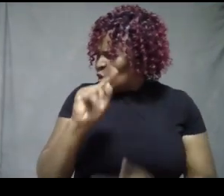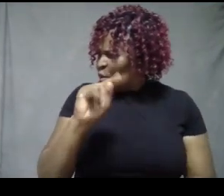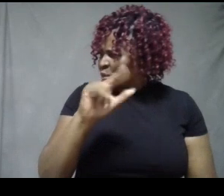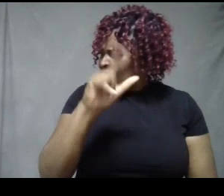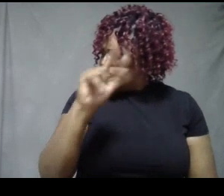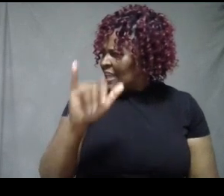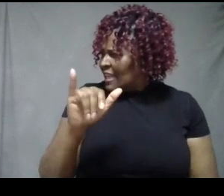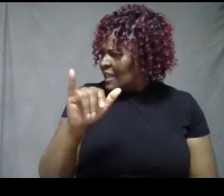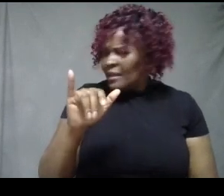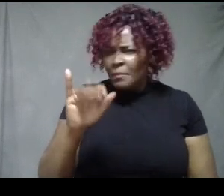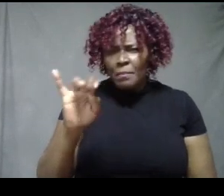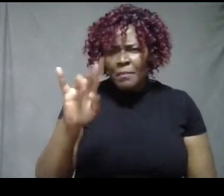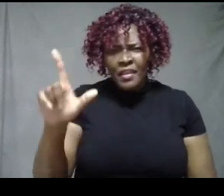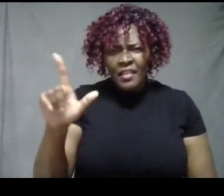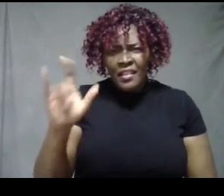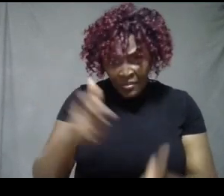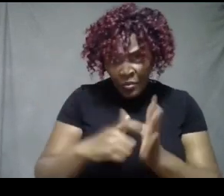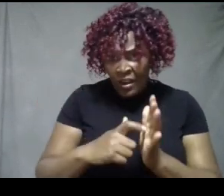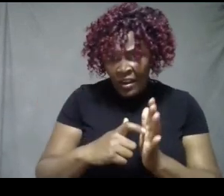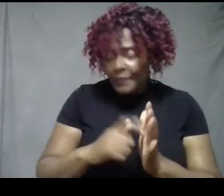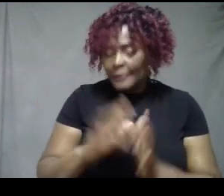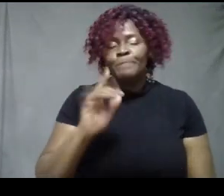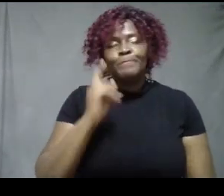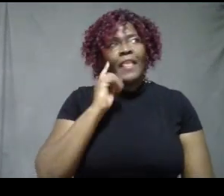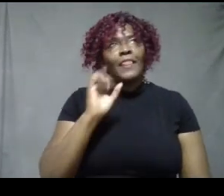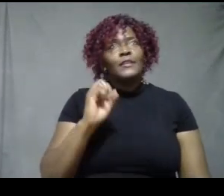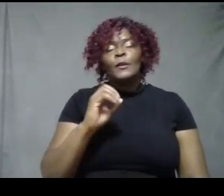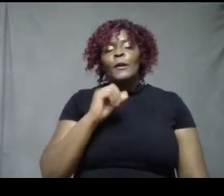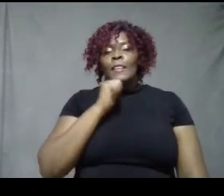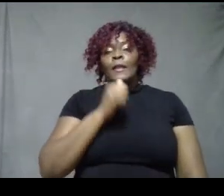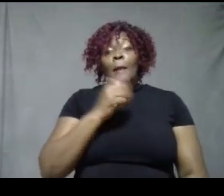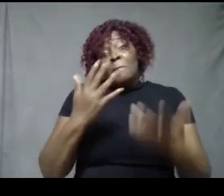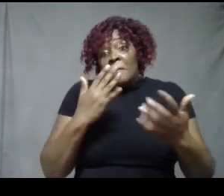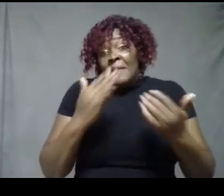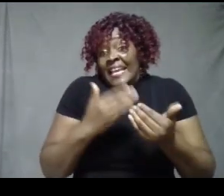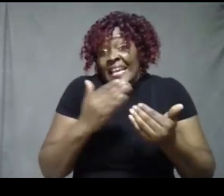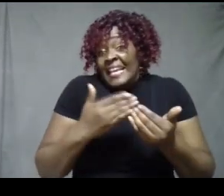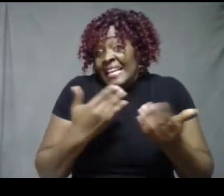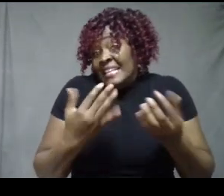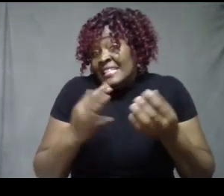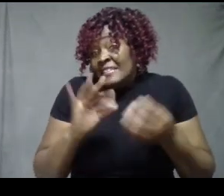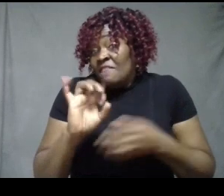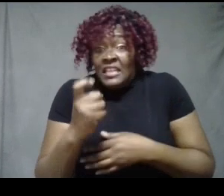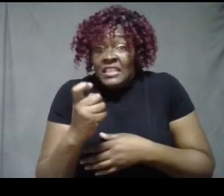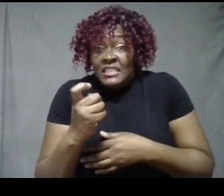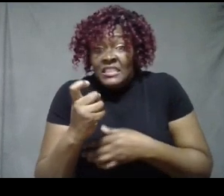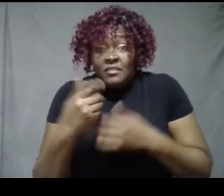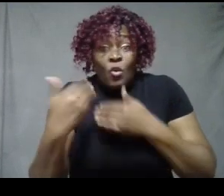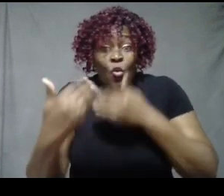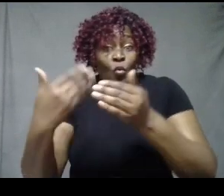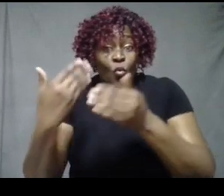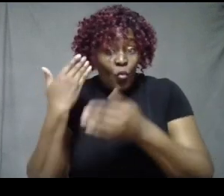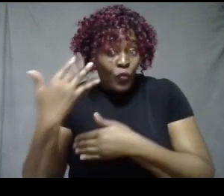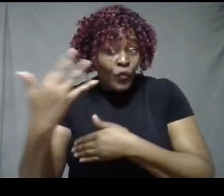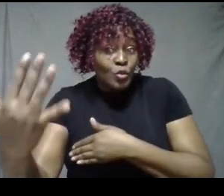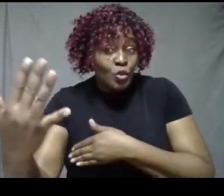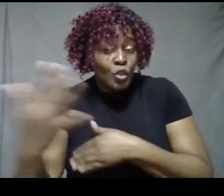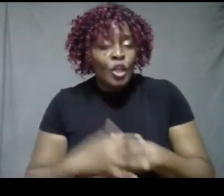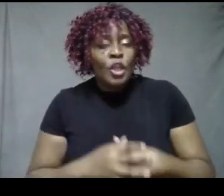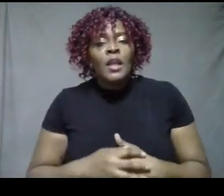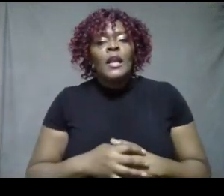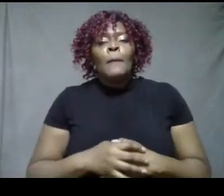required? I didn't think so. That might be an easy fix as we move forward. Also, this is a question